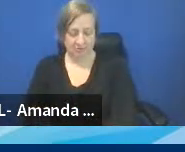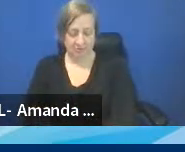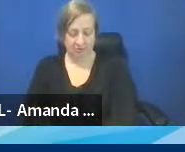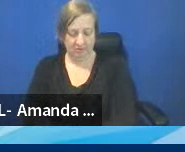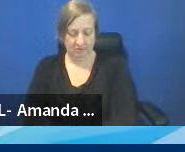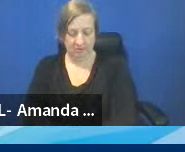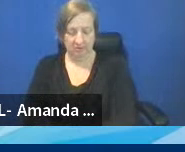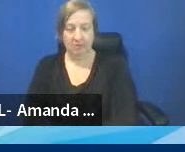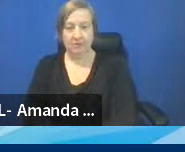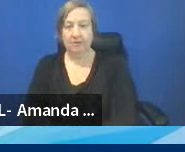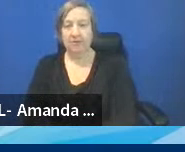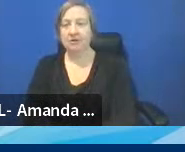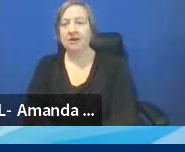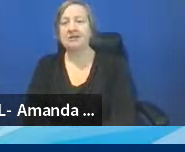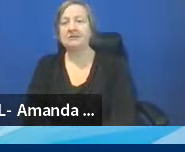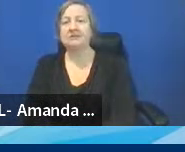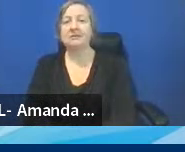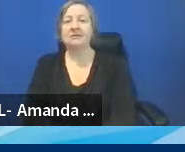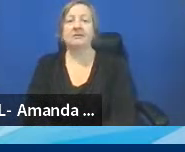Thank you.